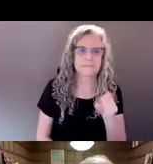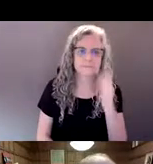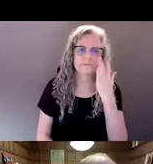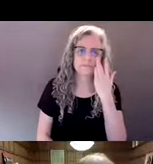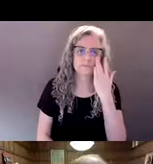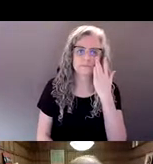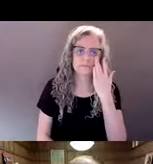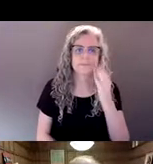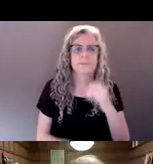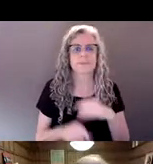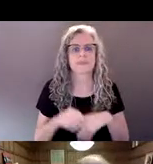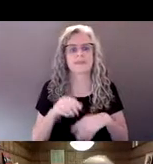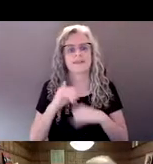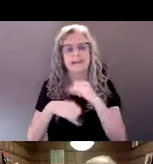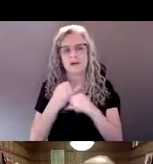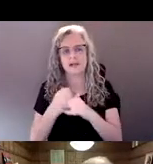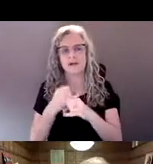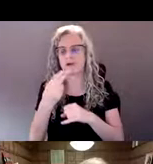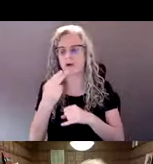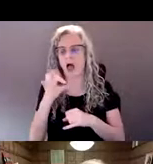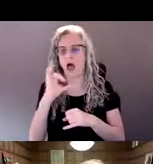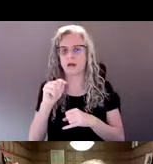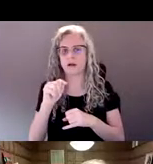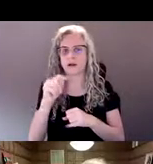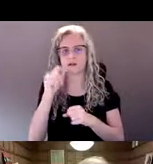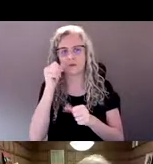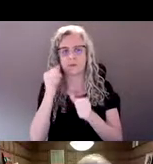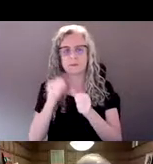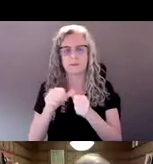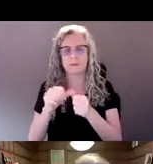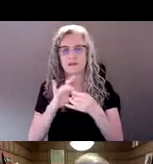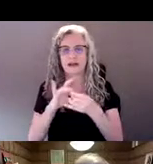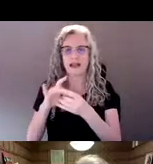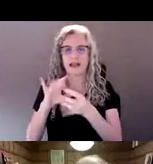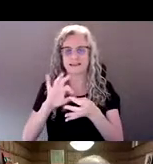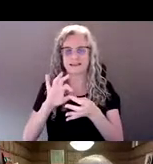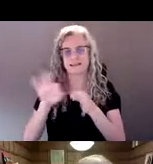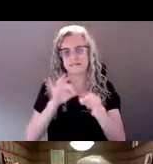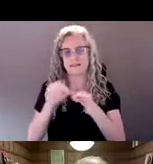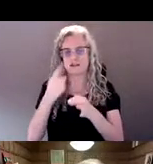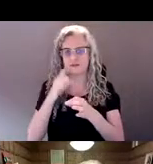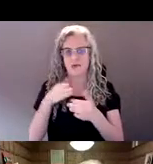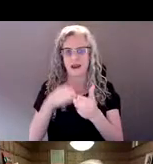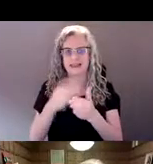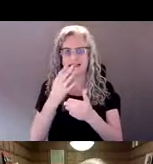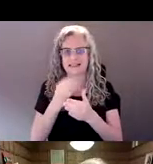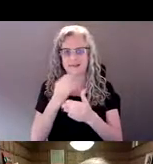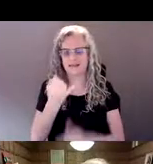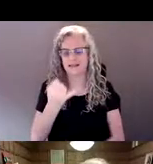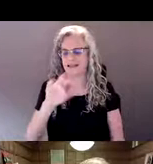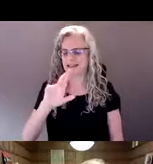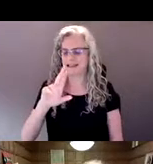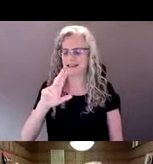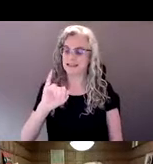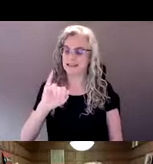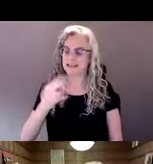Also called the International Holocaust Remembrance Alliance definition of anti-Semitism, the IHRA definition.